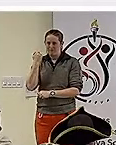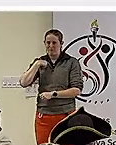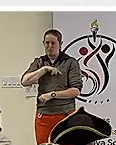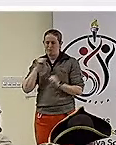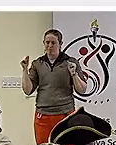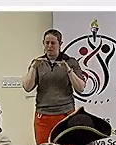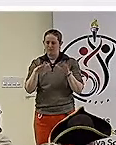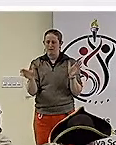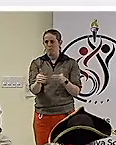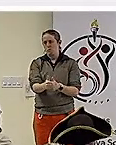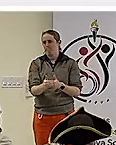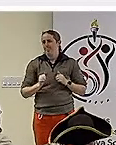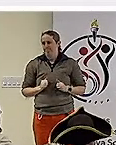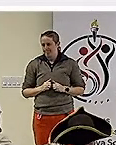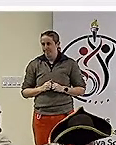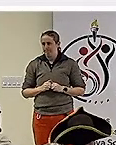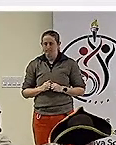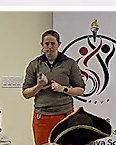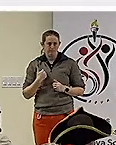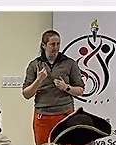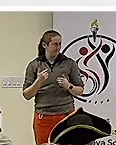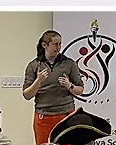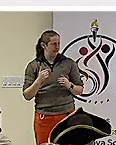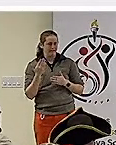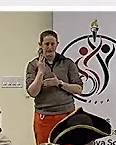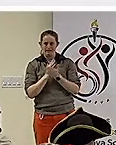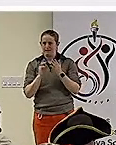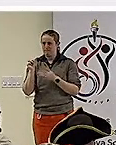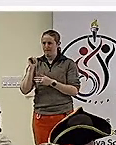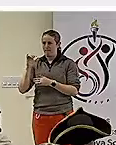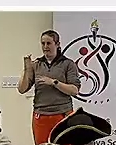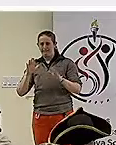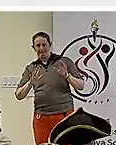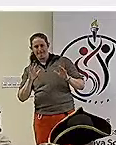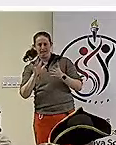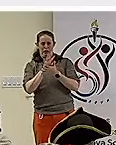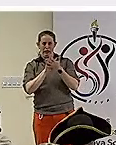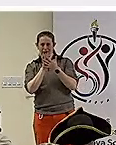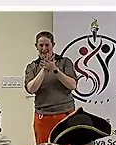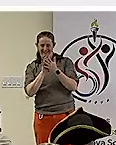Not sure if it's this mic or the one that I'm holding here that is